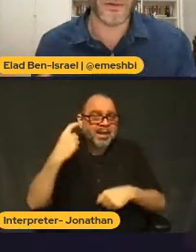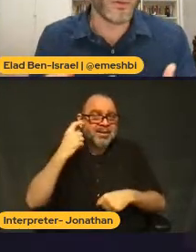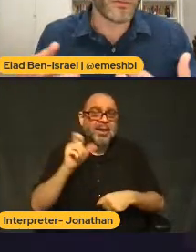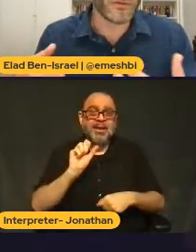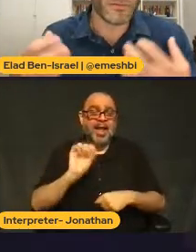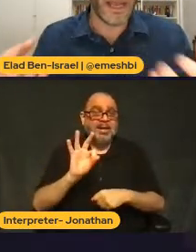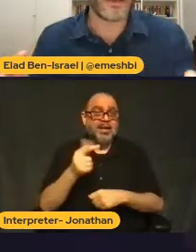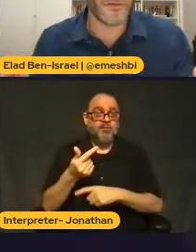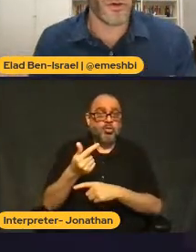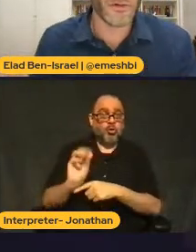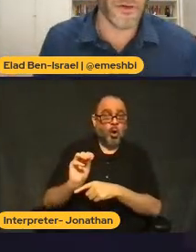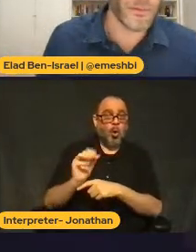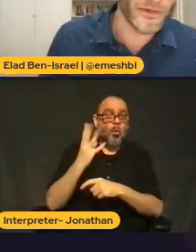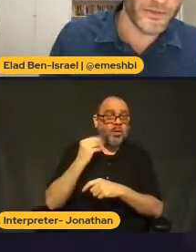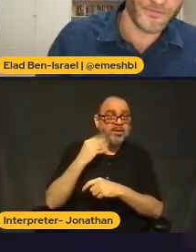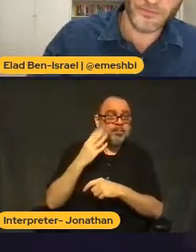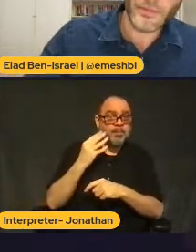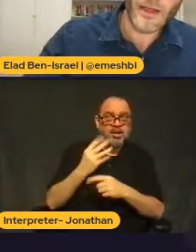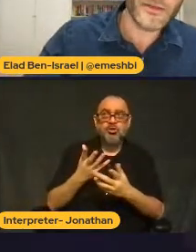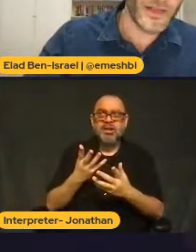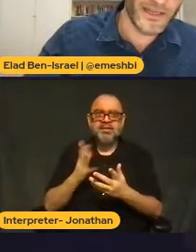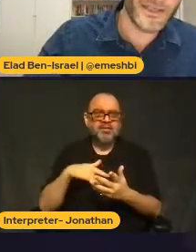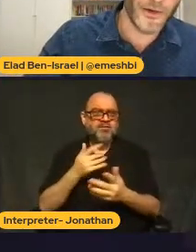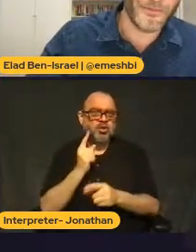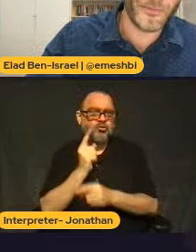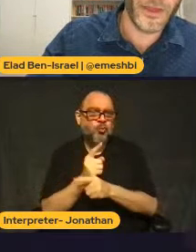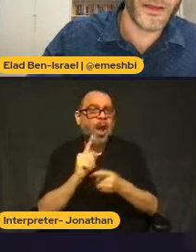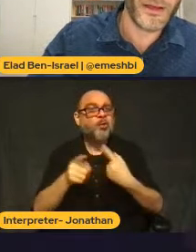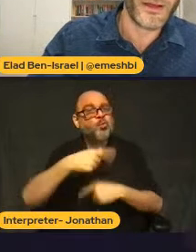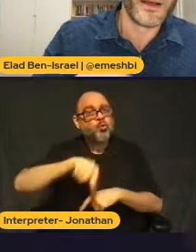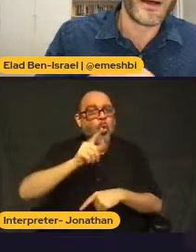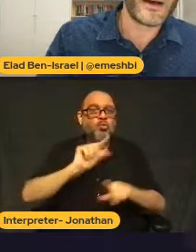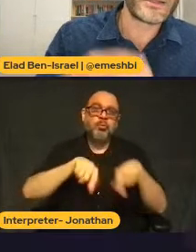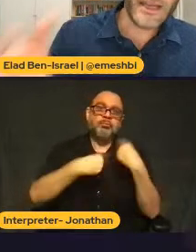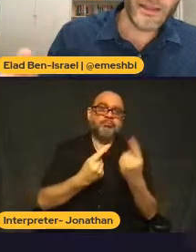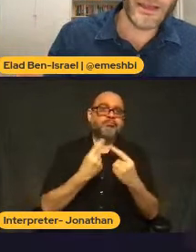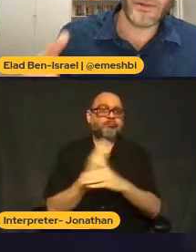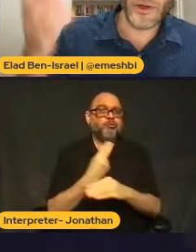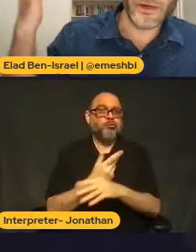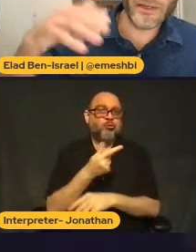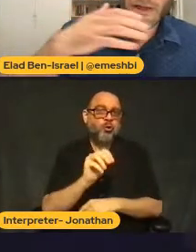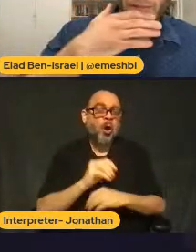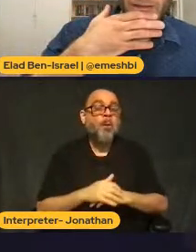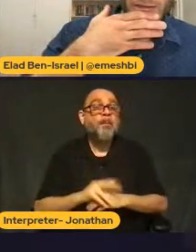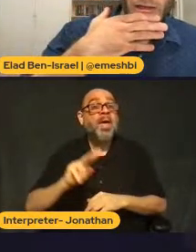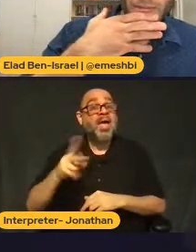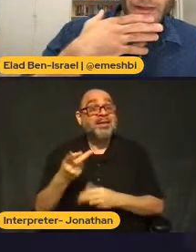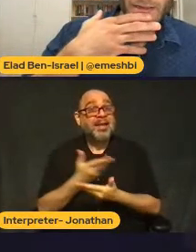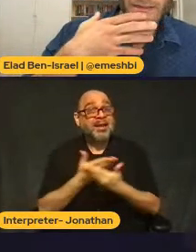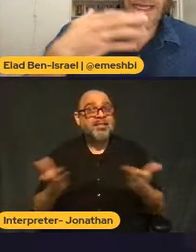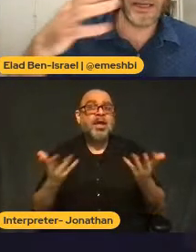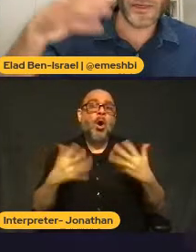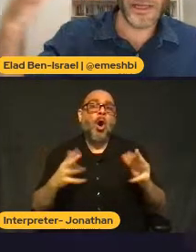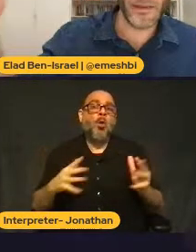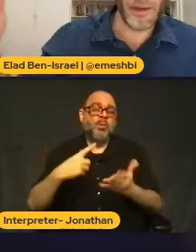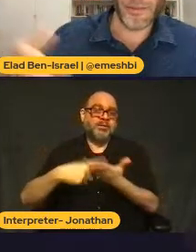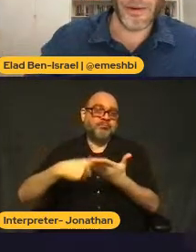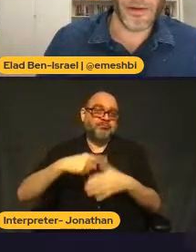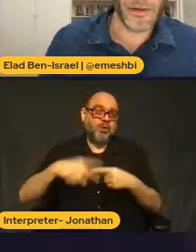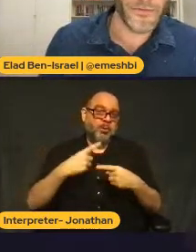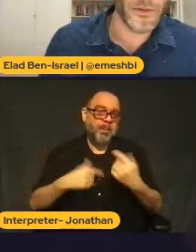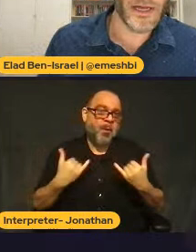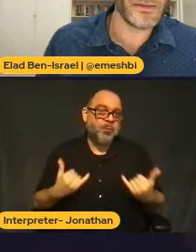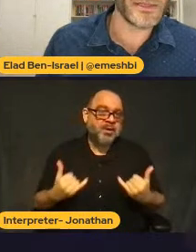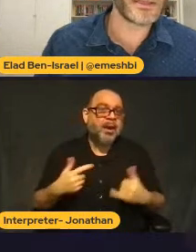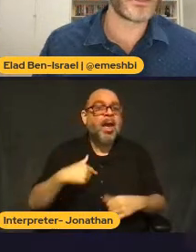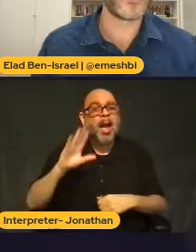right to native Go developers. So let us know. Second thing, we already talked about it today. I know it came up